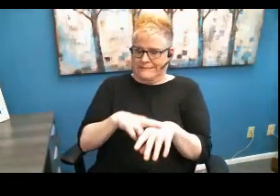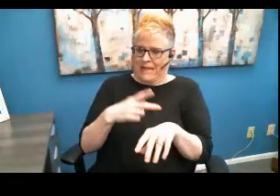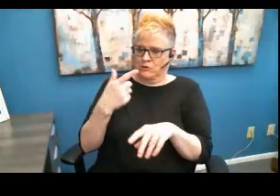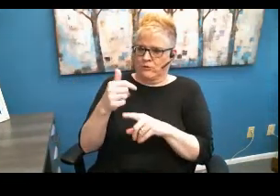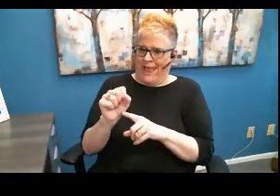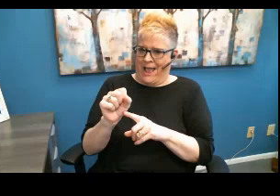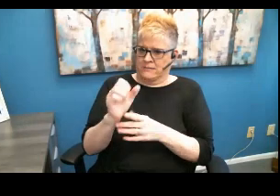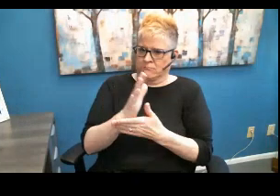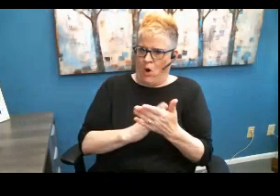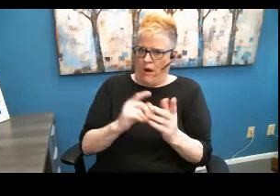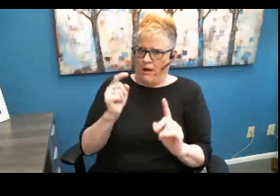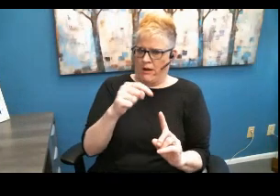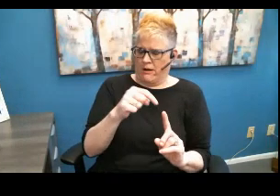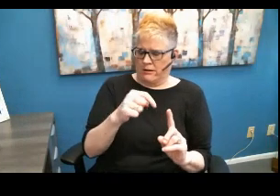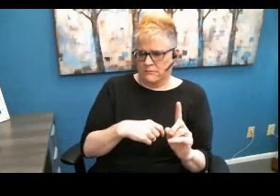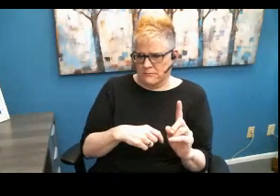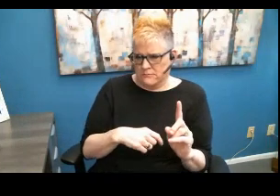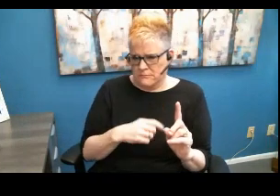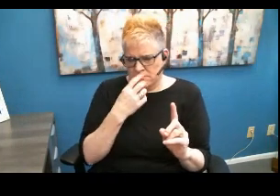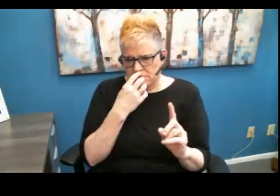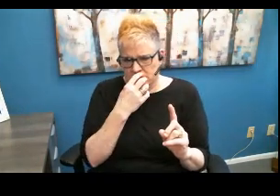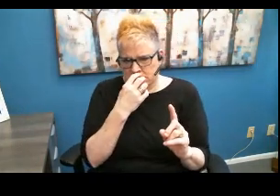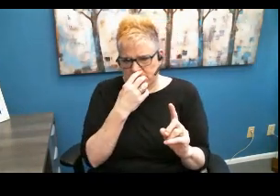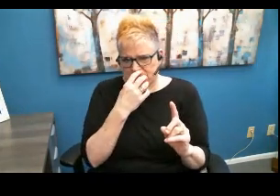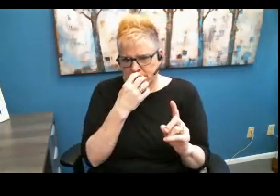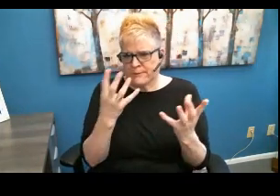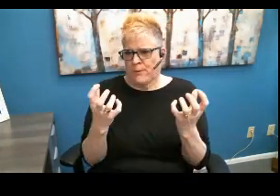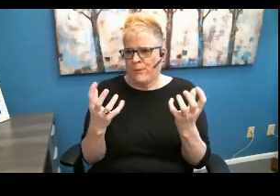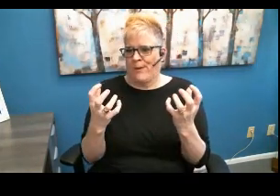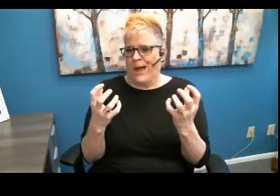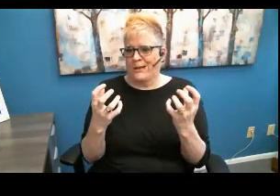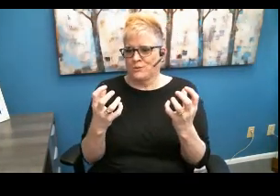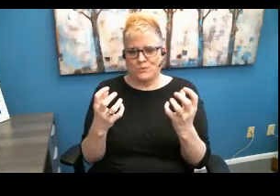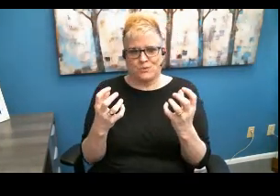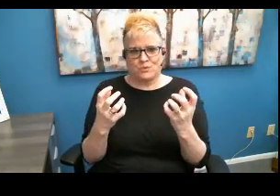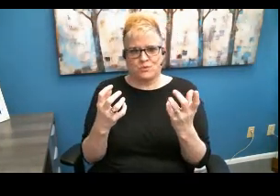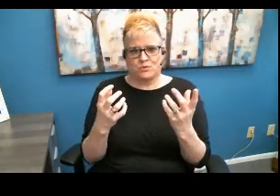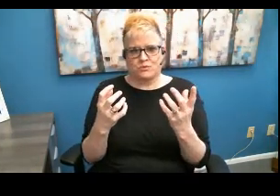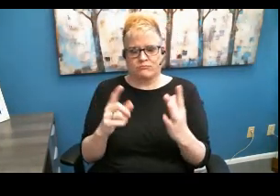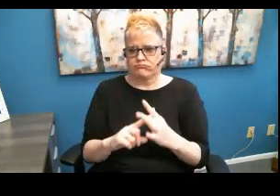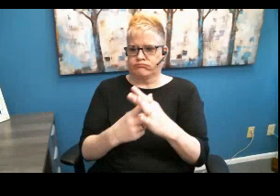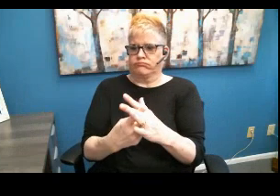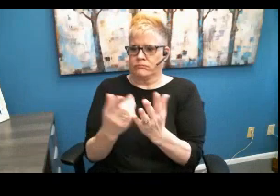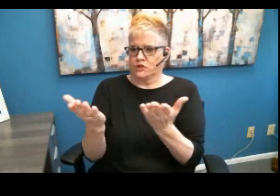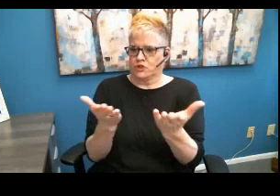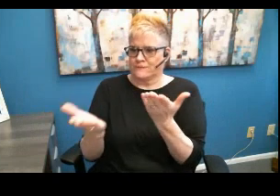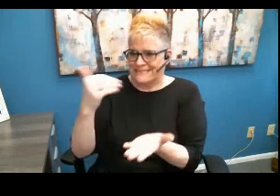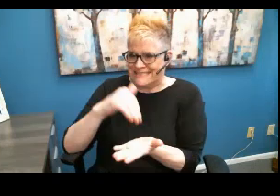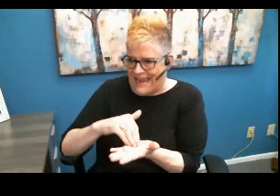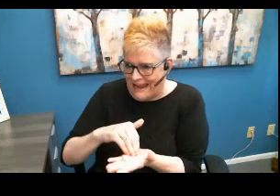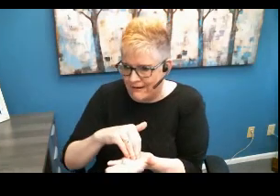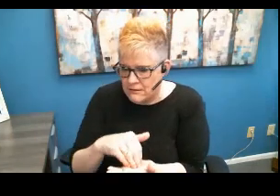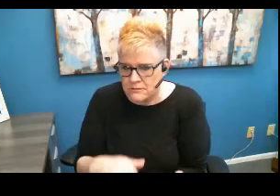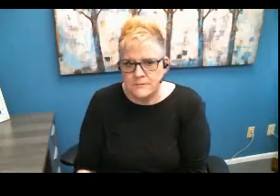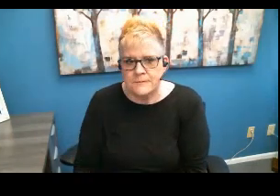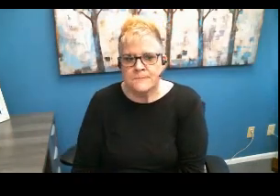of the incident as we're trying to restore our system and restore service to our customers. But